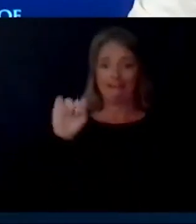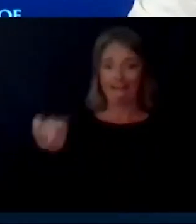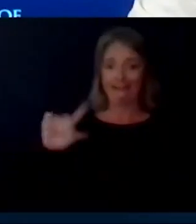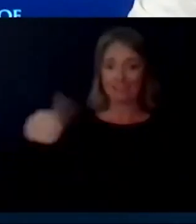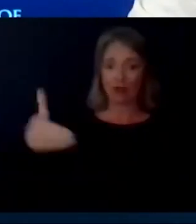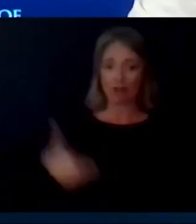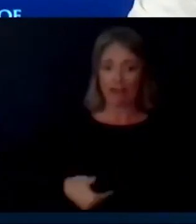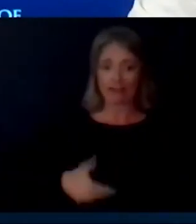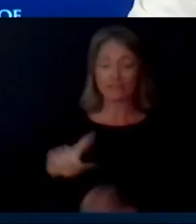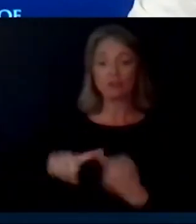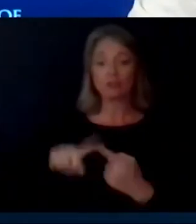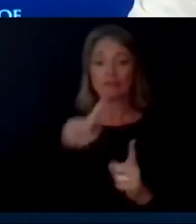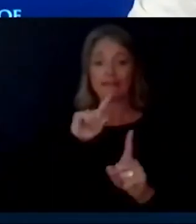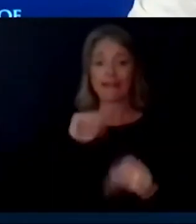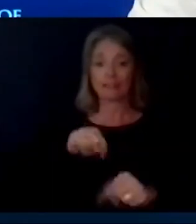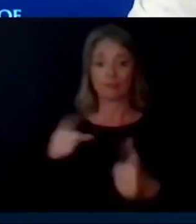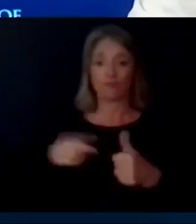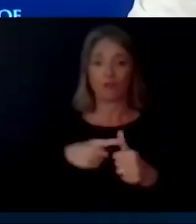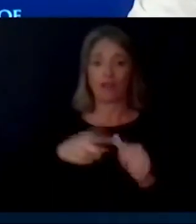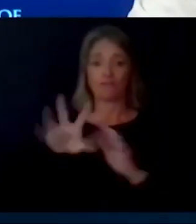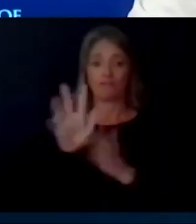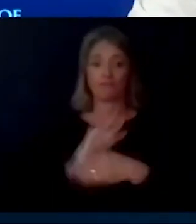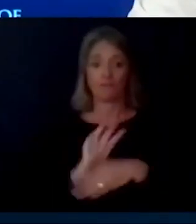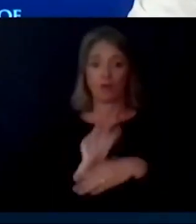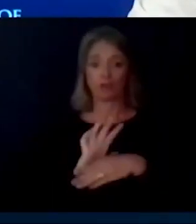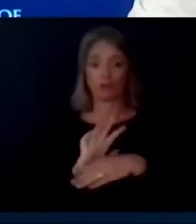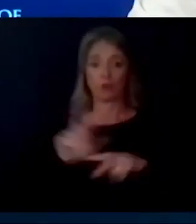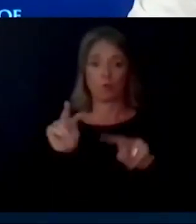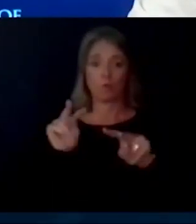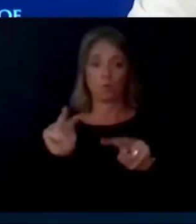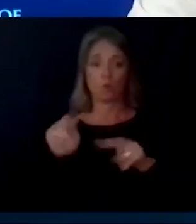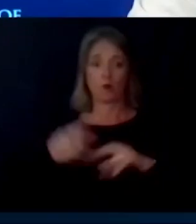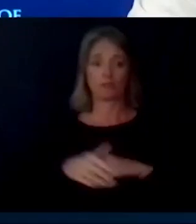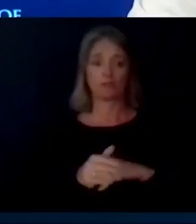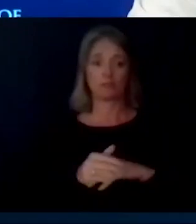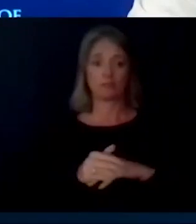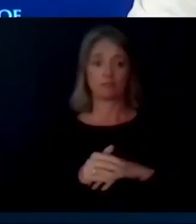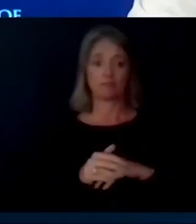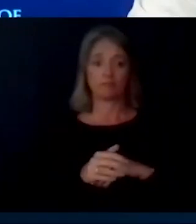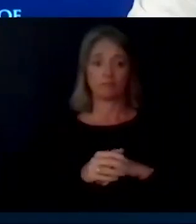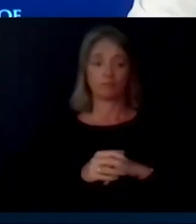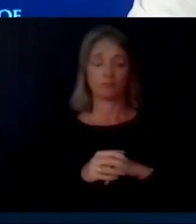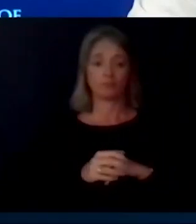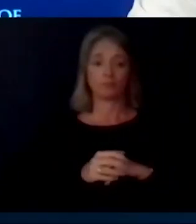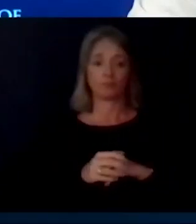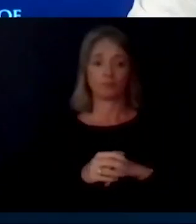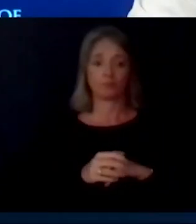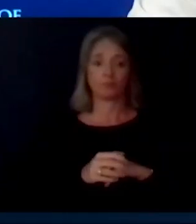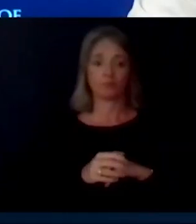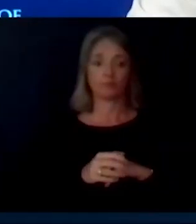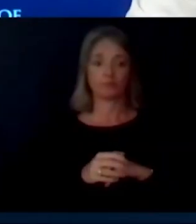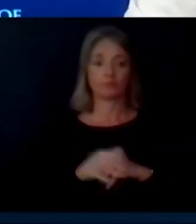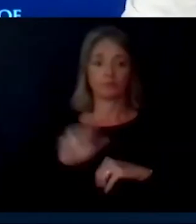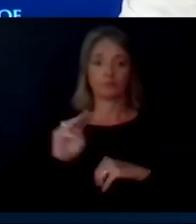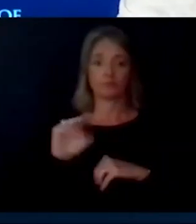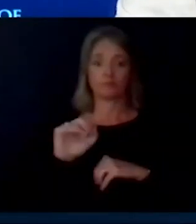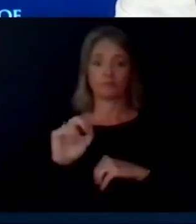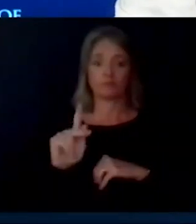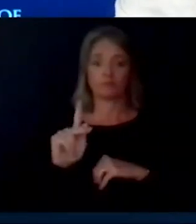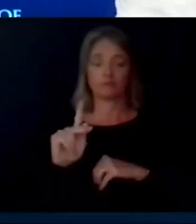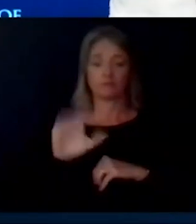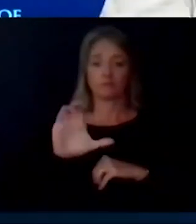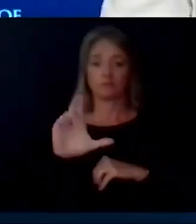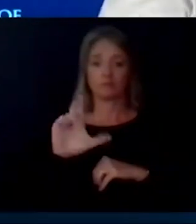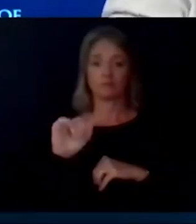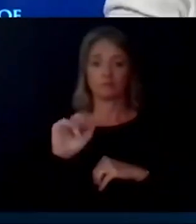a video I want you to watch. Take a look at this. This is called the Milk Crate Challenge. Okay, the Milk Crate Challenge.